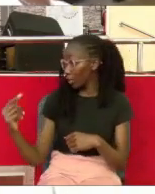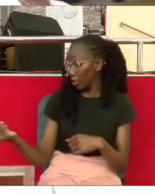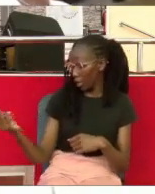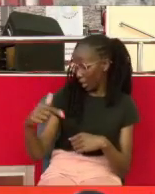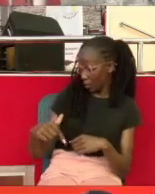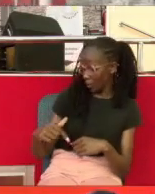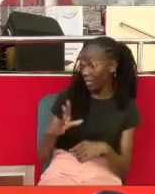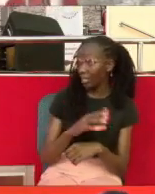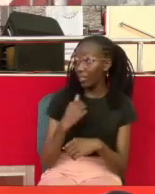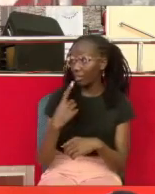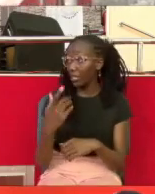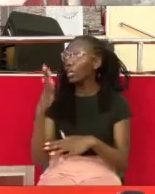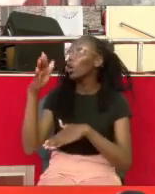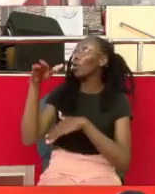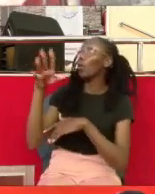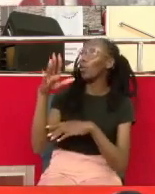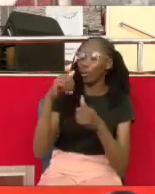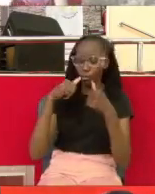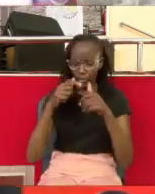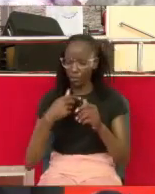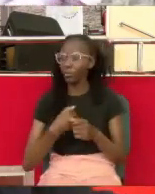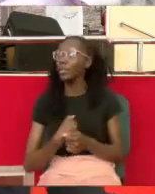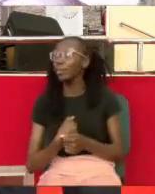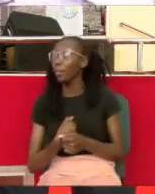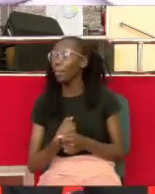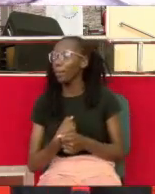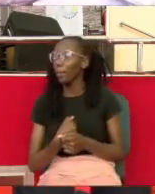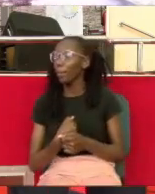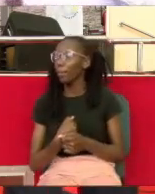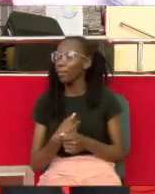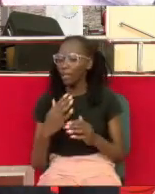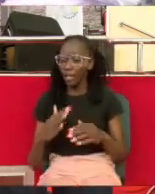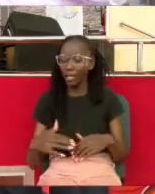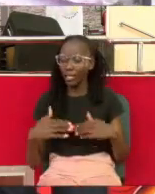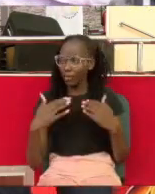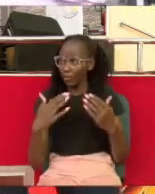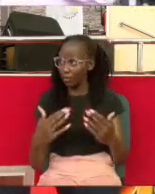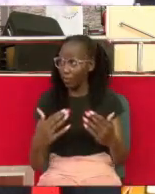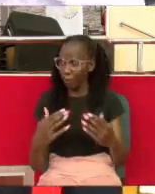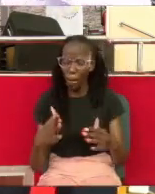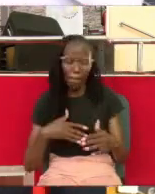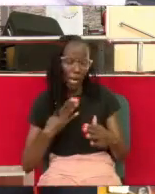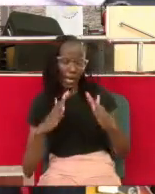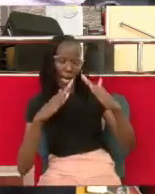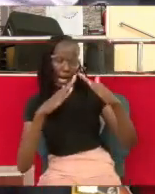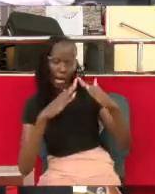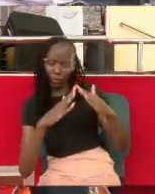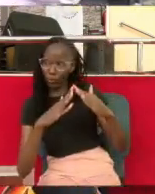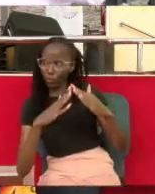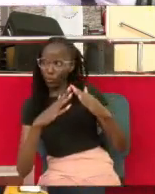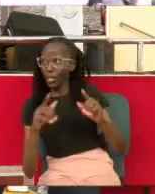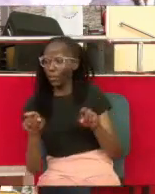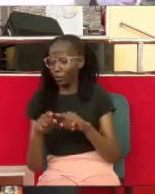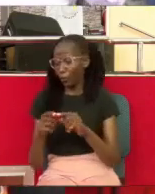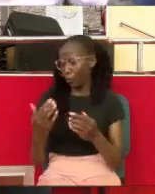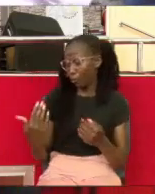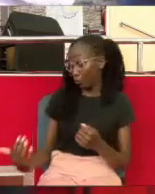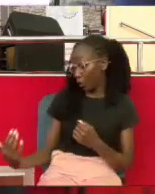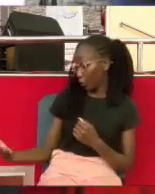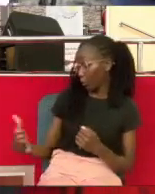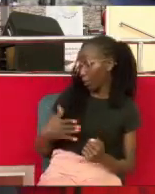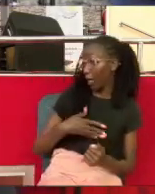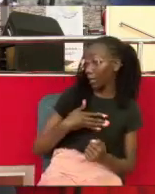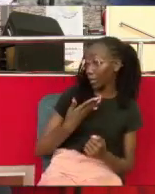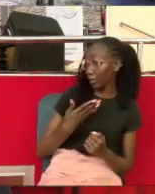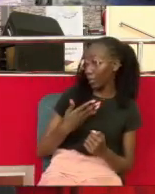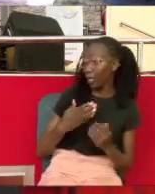the Lord has blessed me. Come and educate my house. Come and educate my child. Come